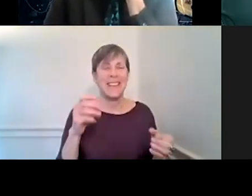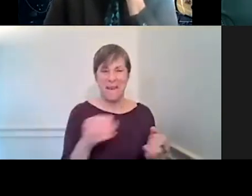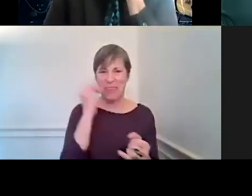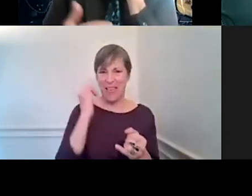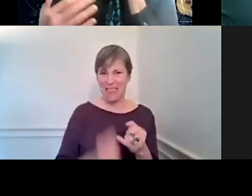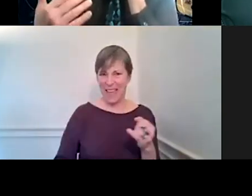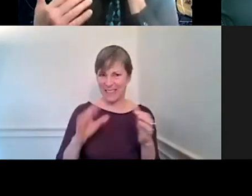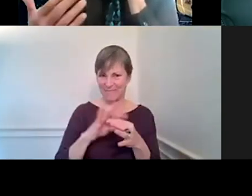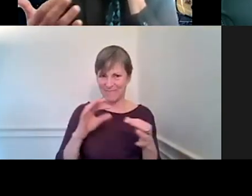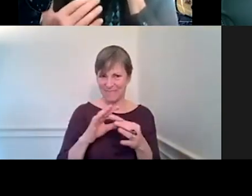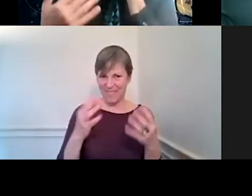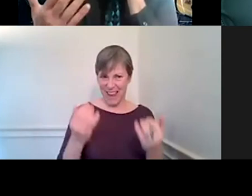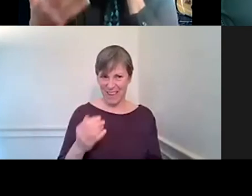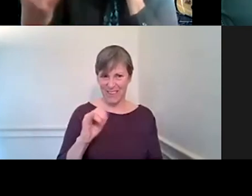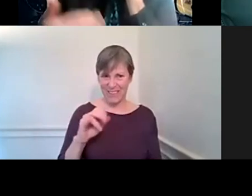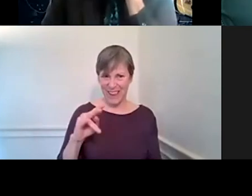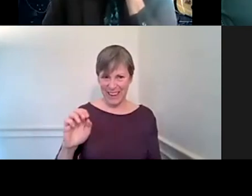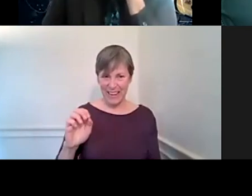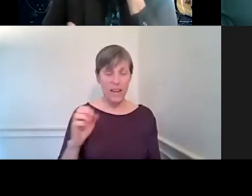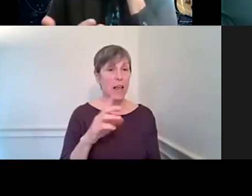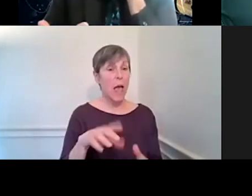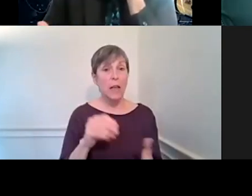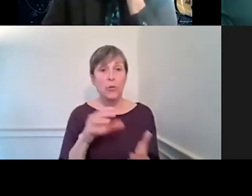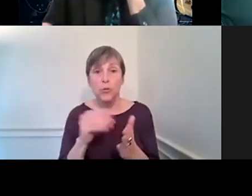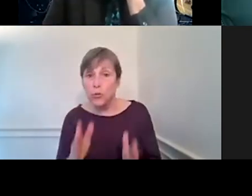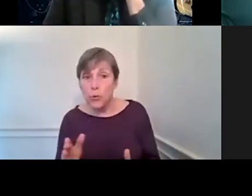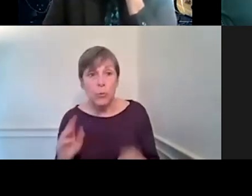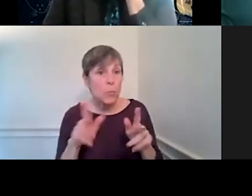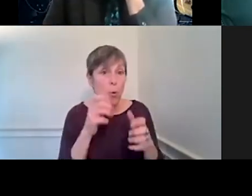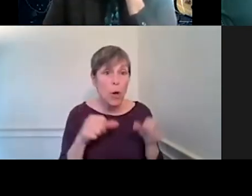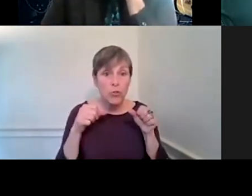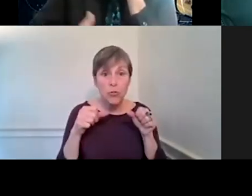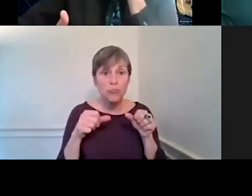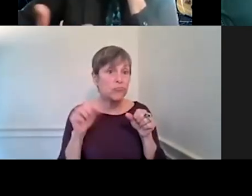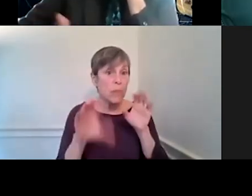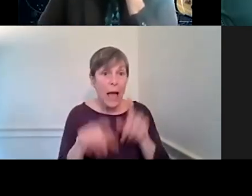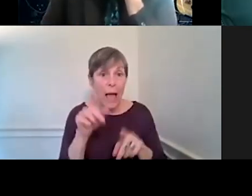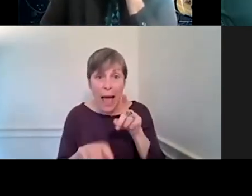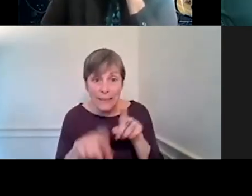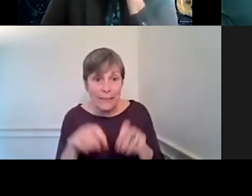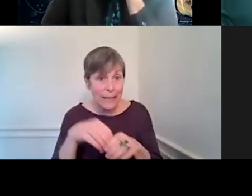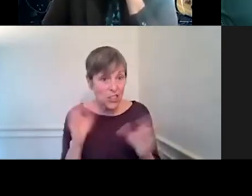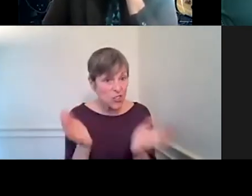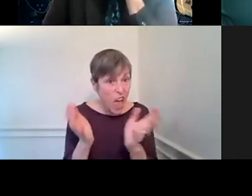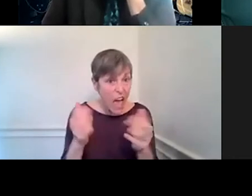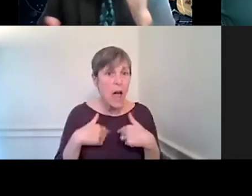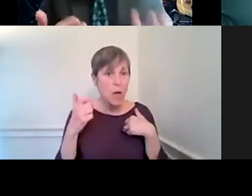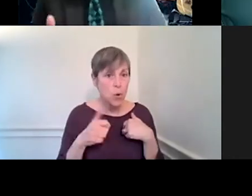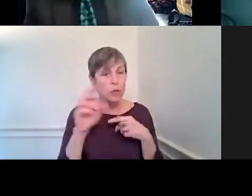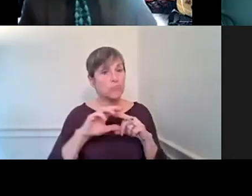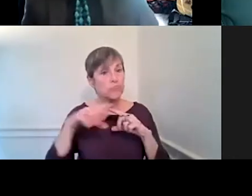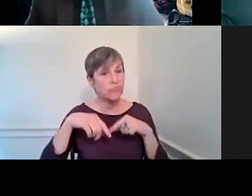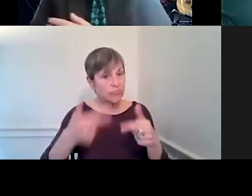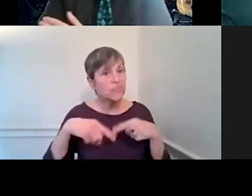to have questions. And students and anyone interested in posting questions in the chat, I'll take them from there